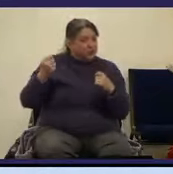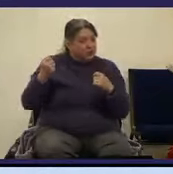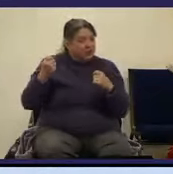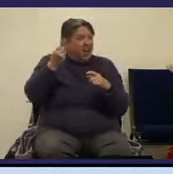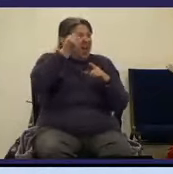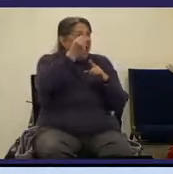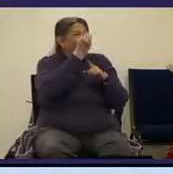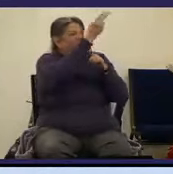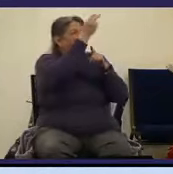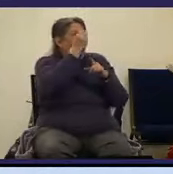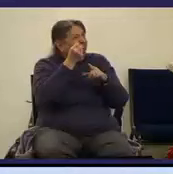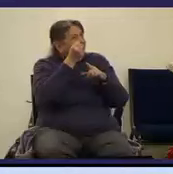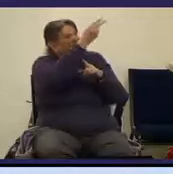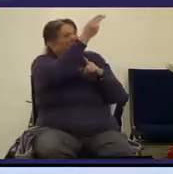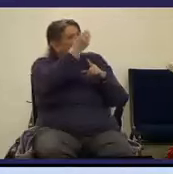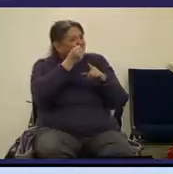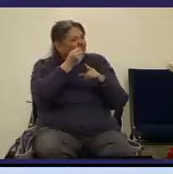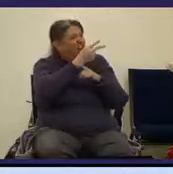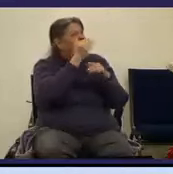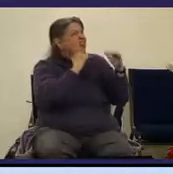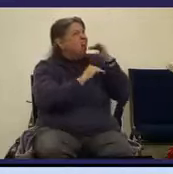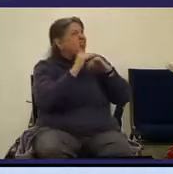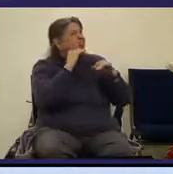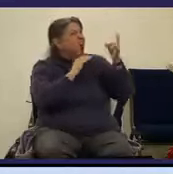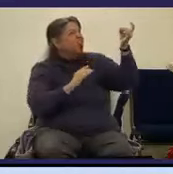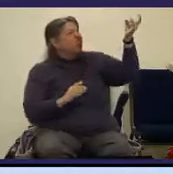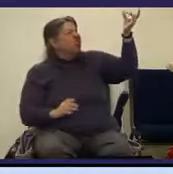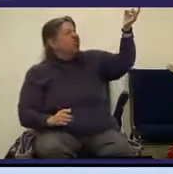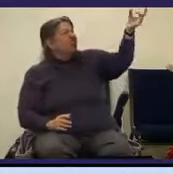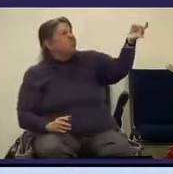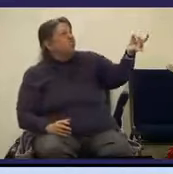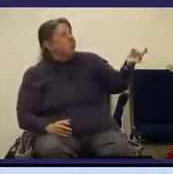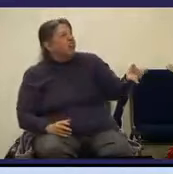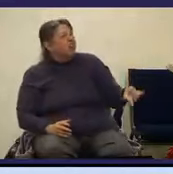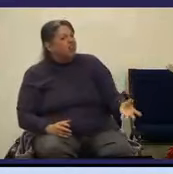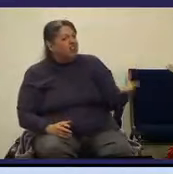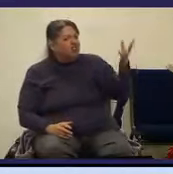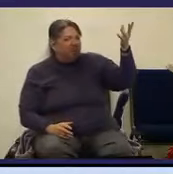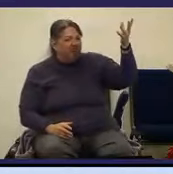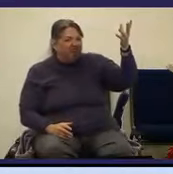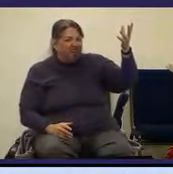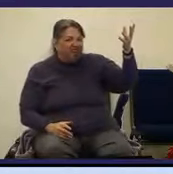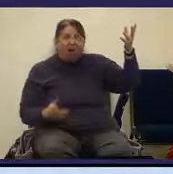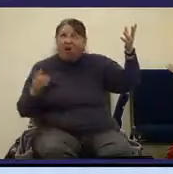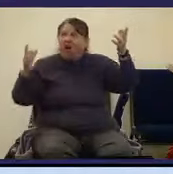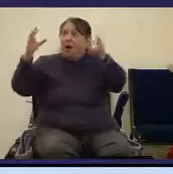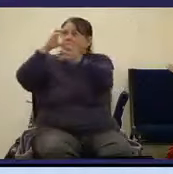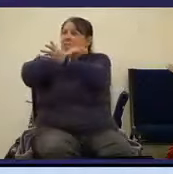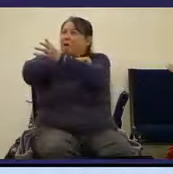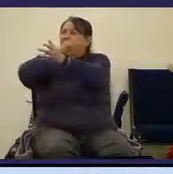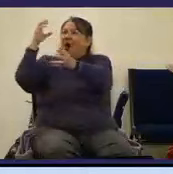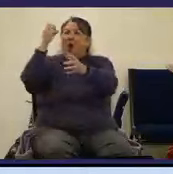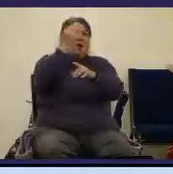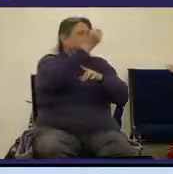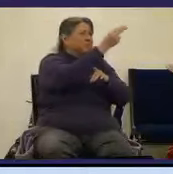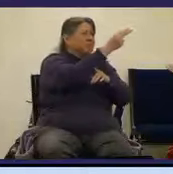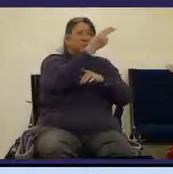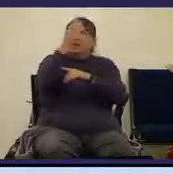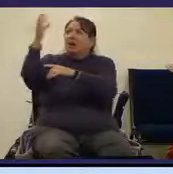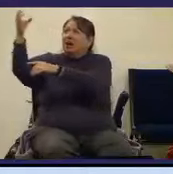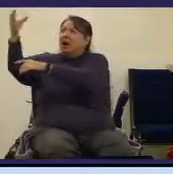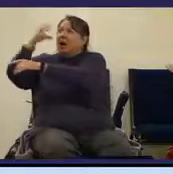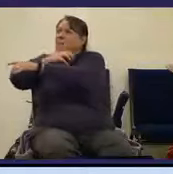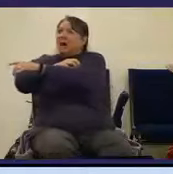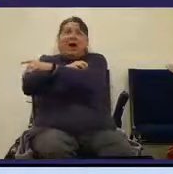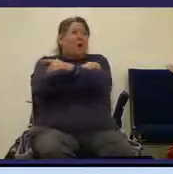and every lie of the devil. We have power over his lies, over his dominion, over his authority